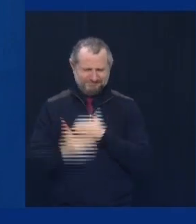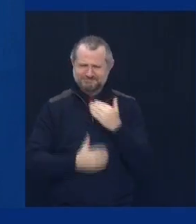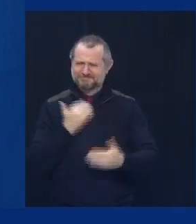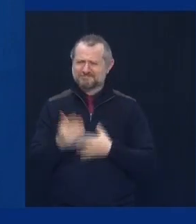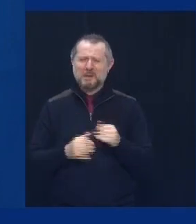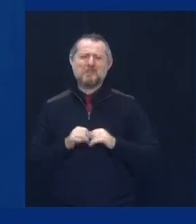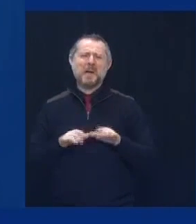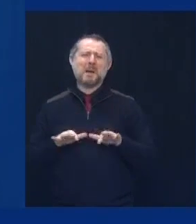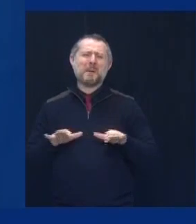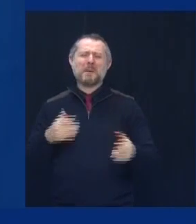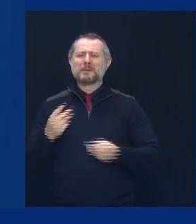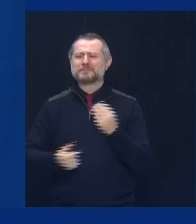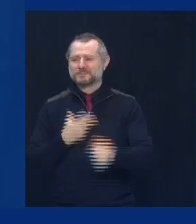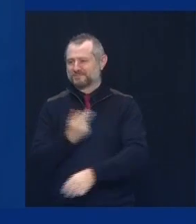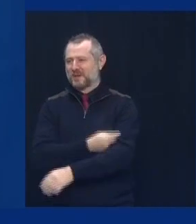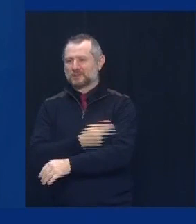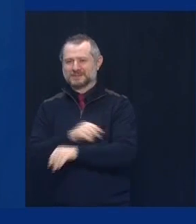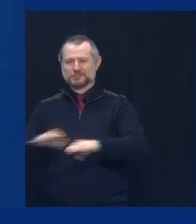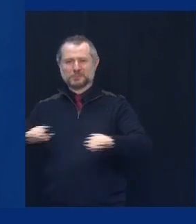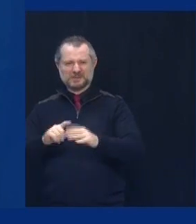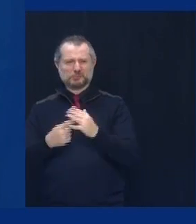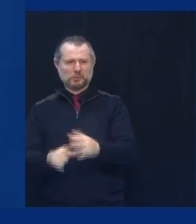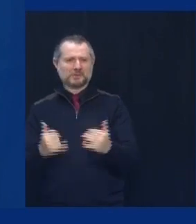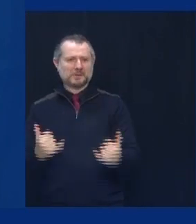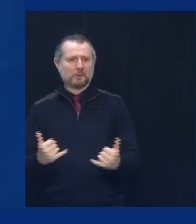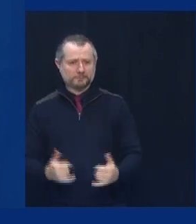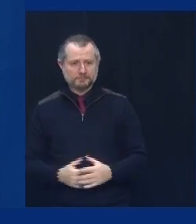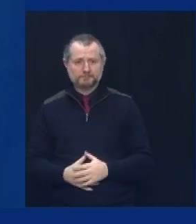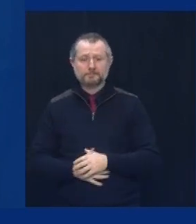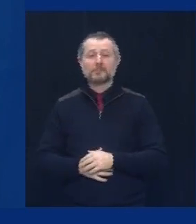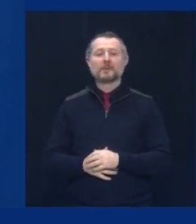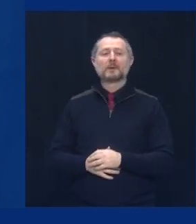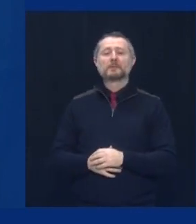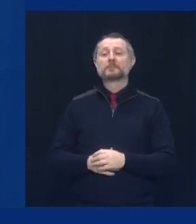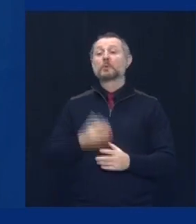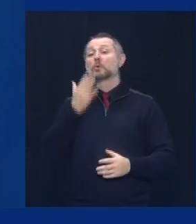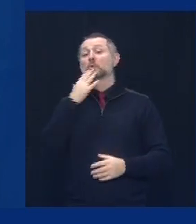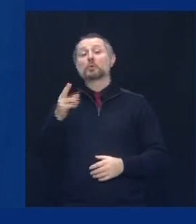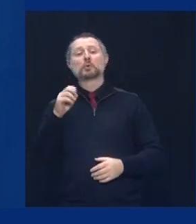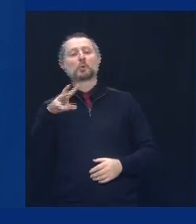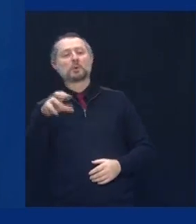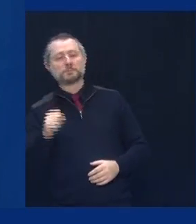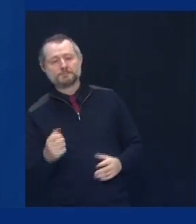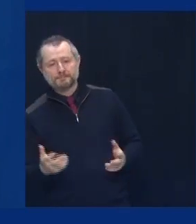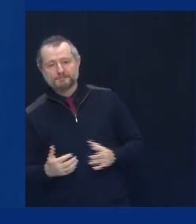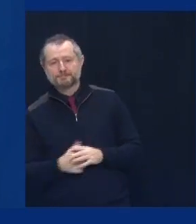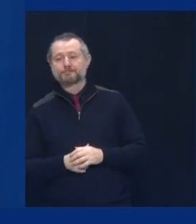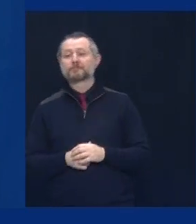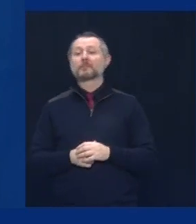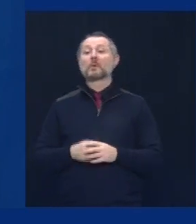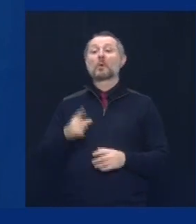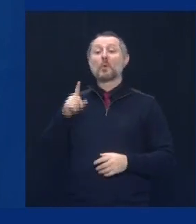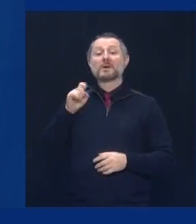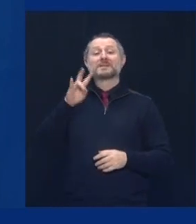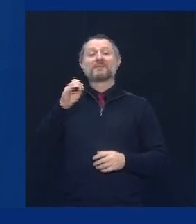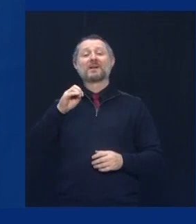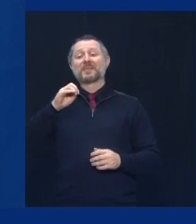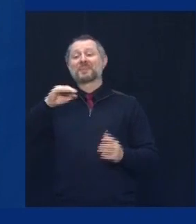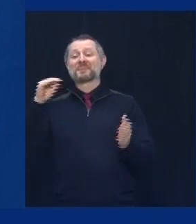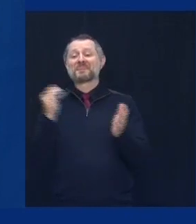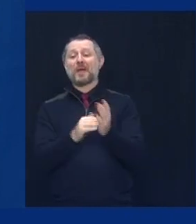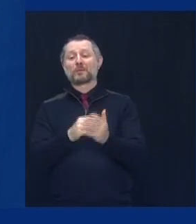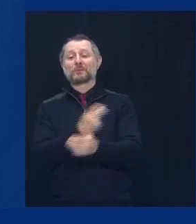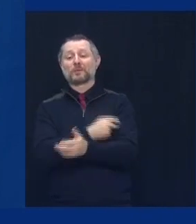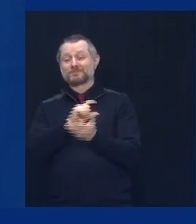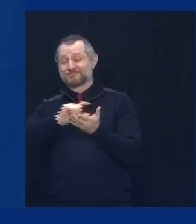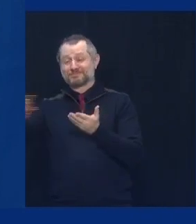program, and we're starting that right now. Good news is the 170,000 doses from Pfizer that